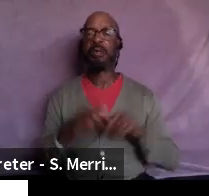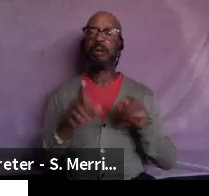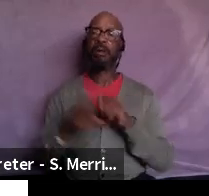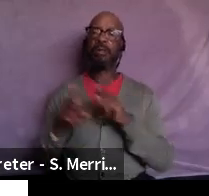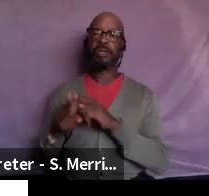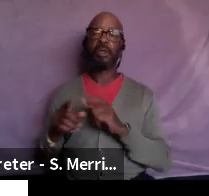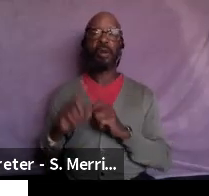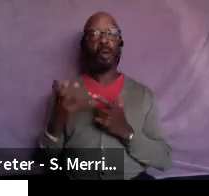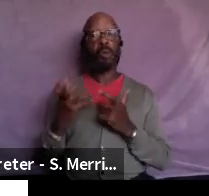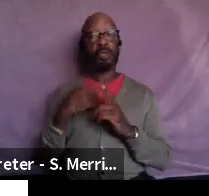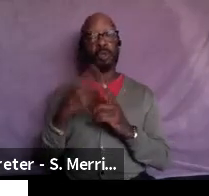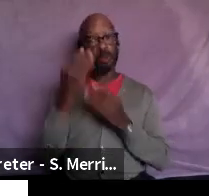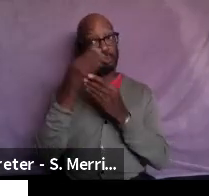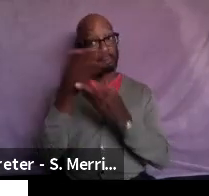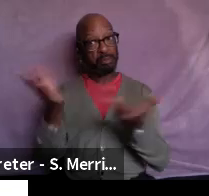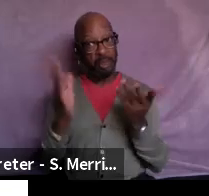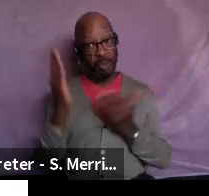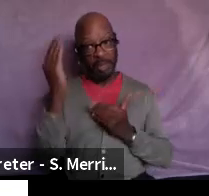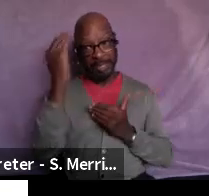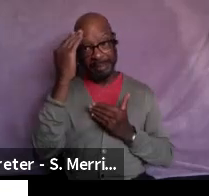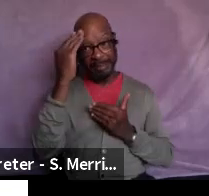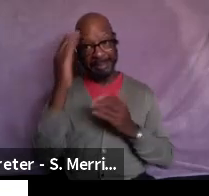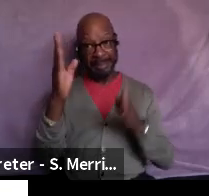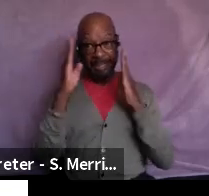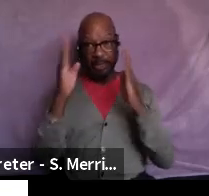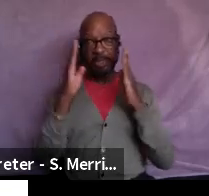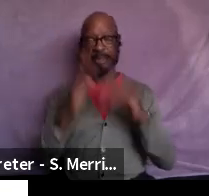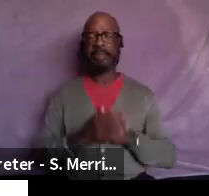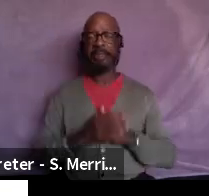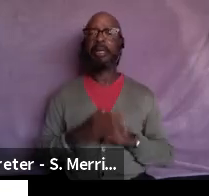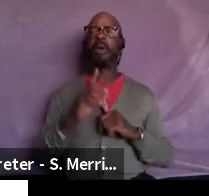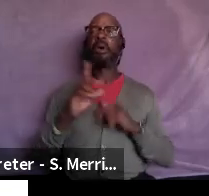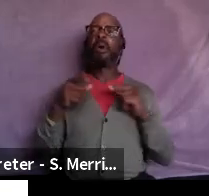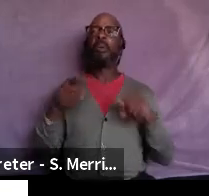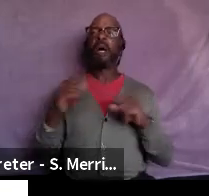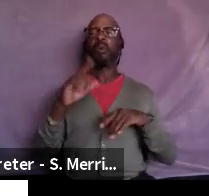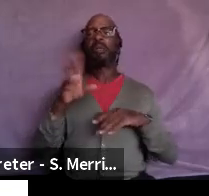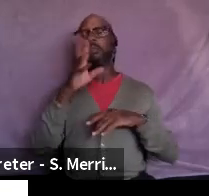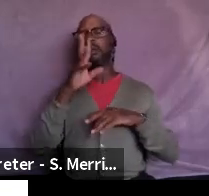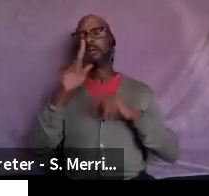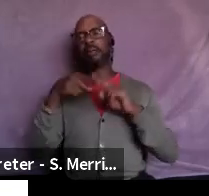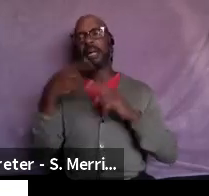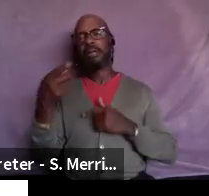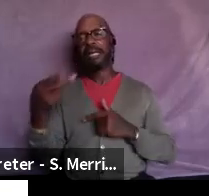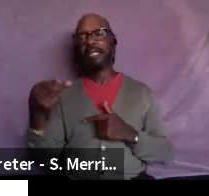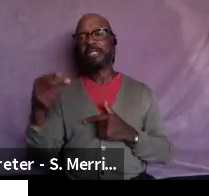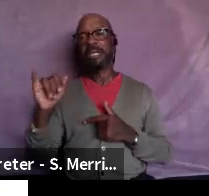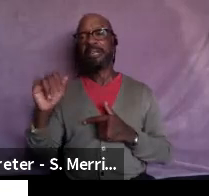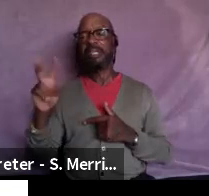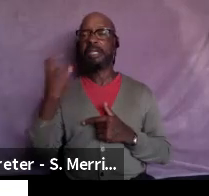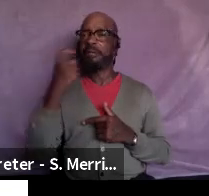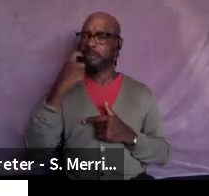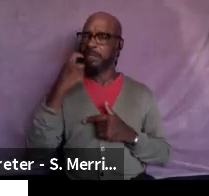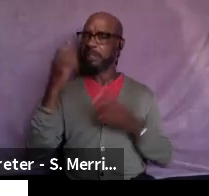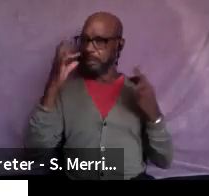bring to your attention, while we're on the subject of HIV, that there was a recent